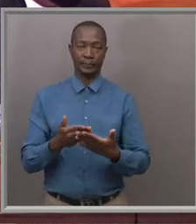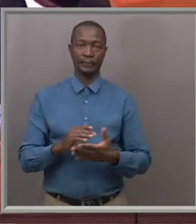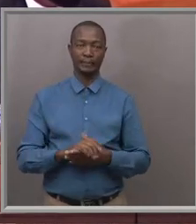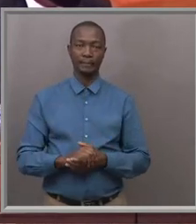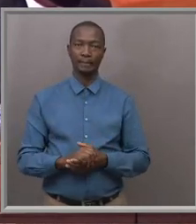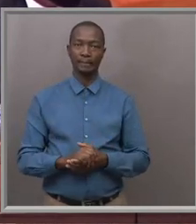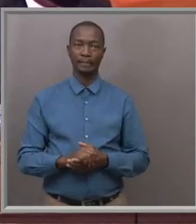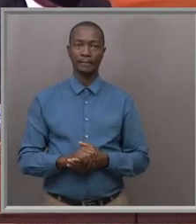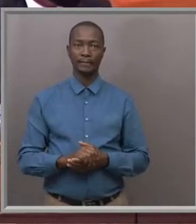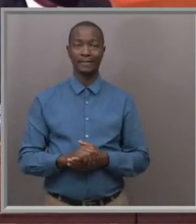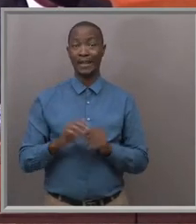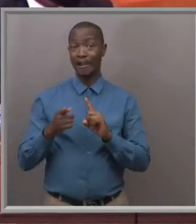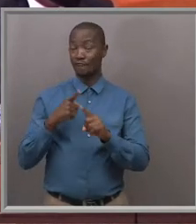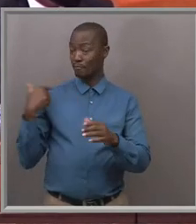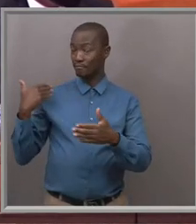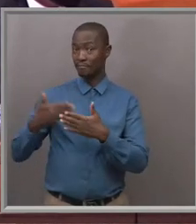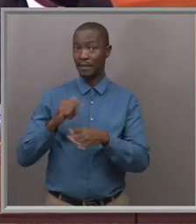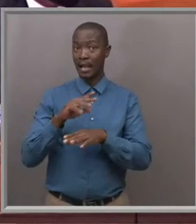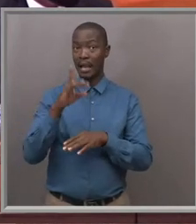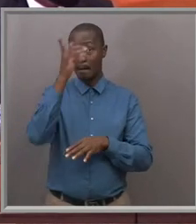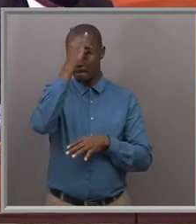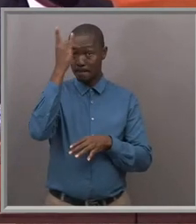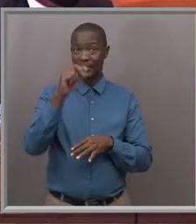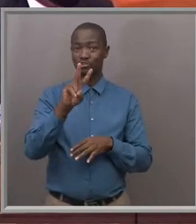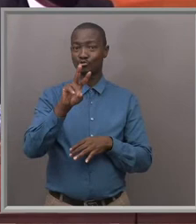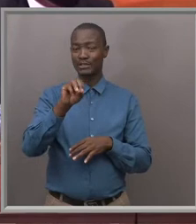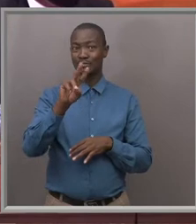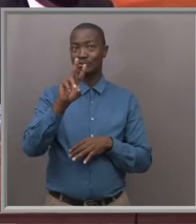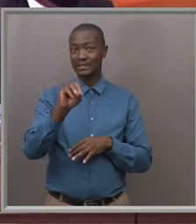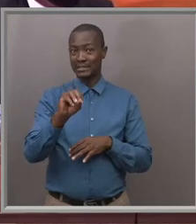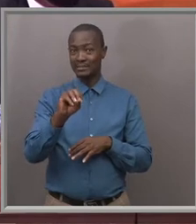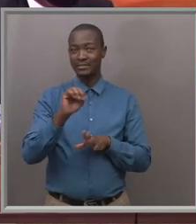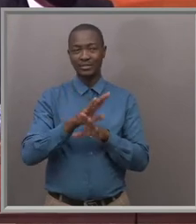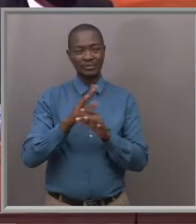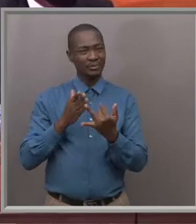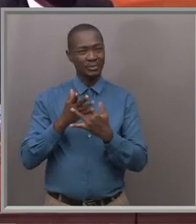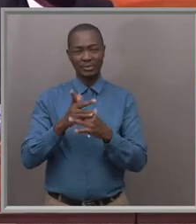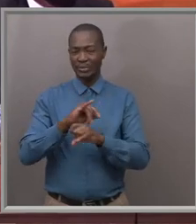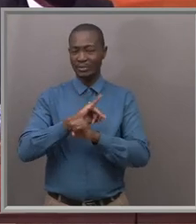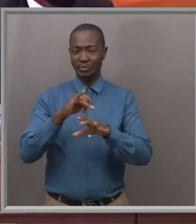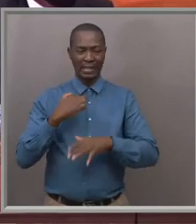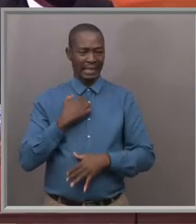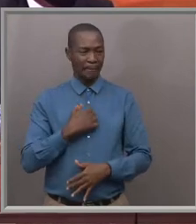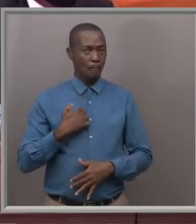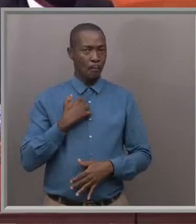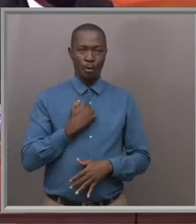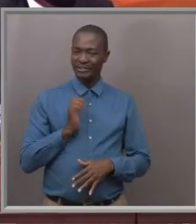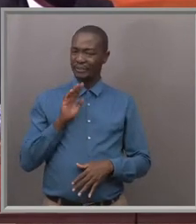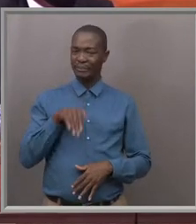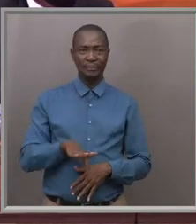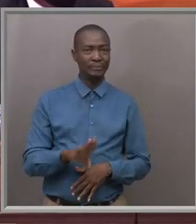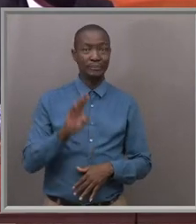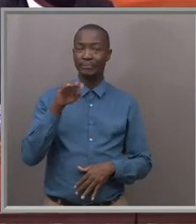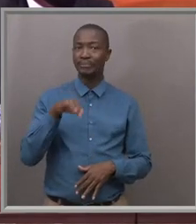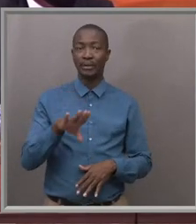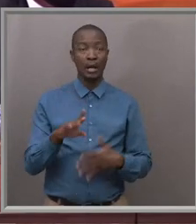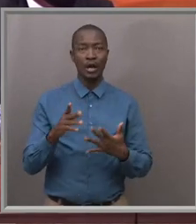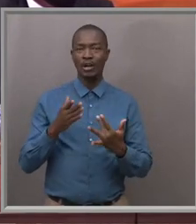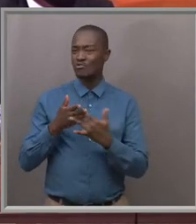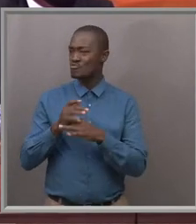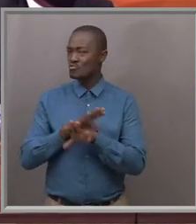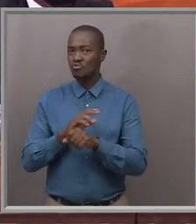Since March 2020, we have been through an emotional roller coaster as a people. We have been through